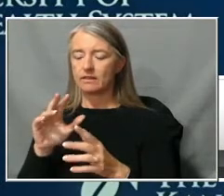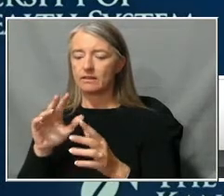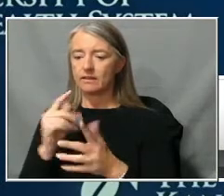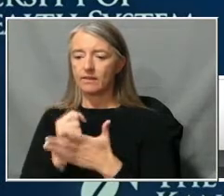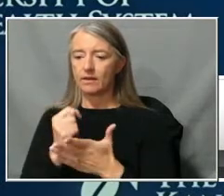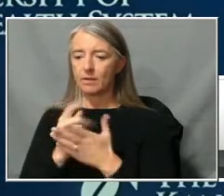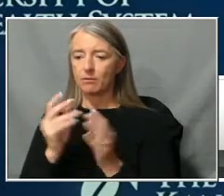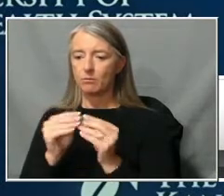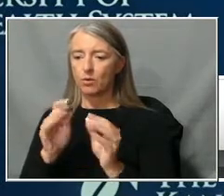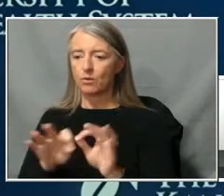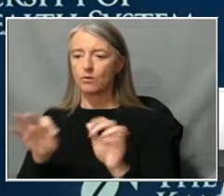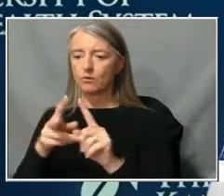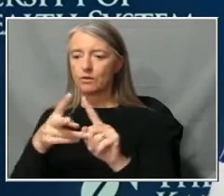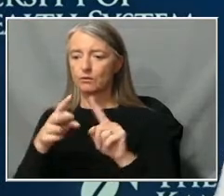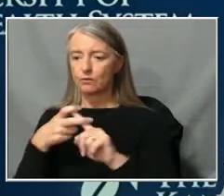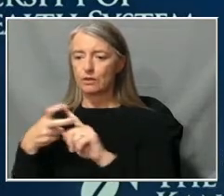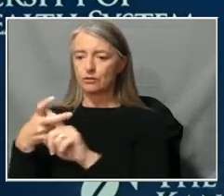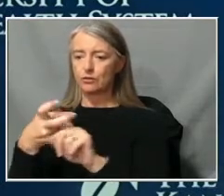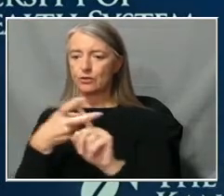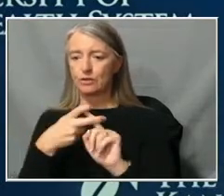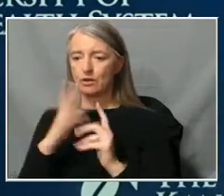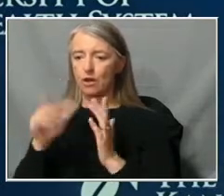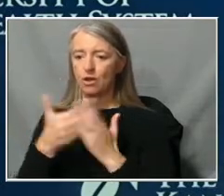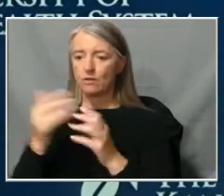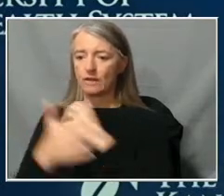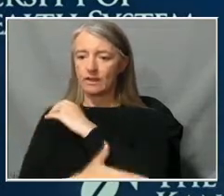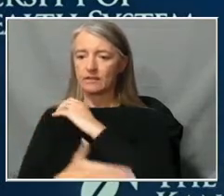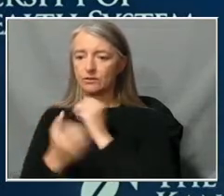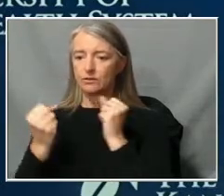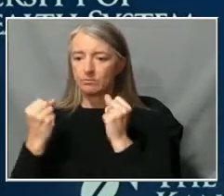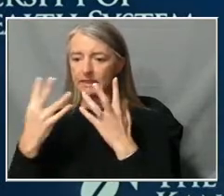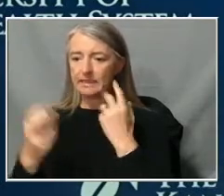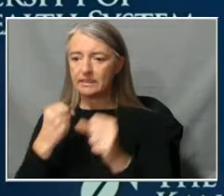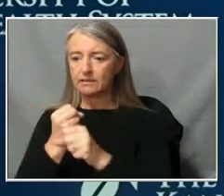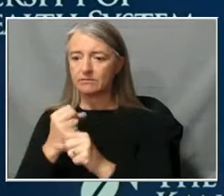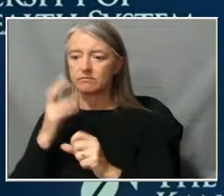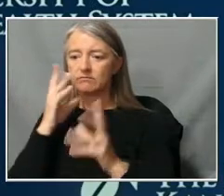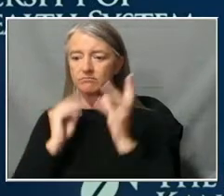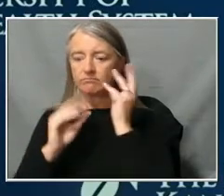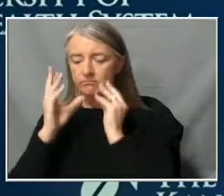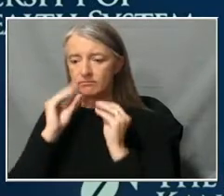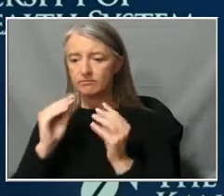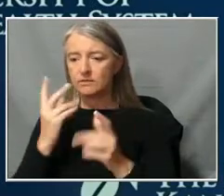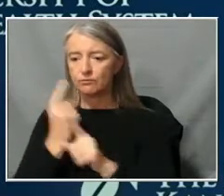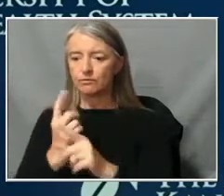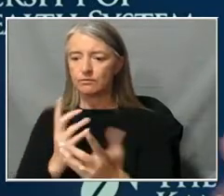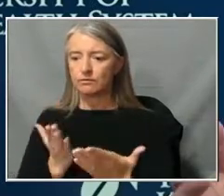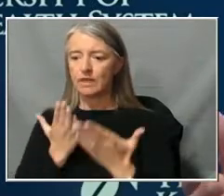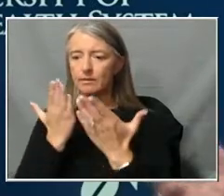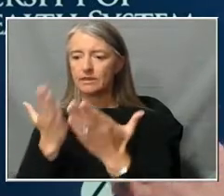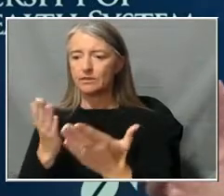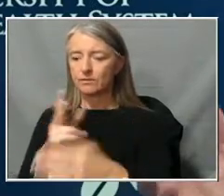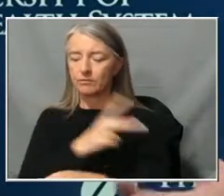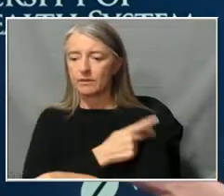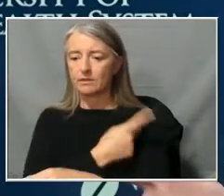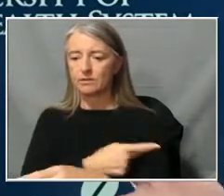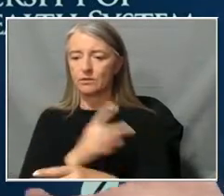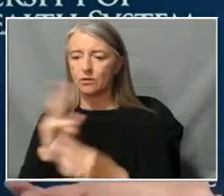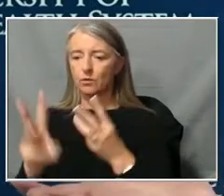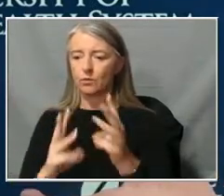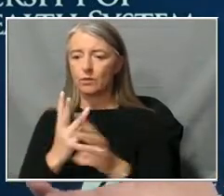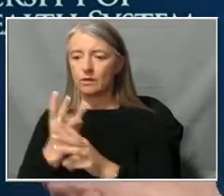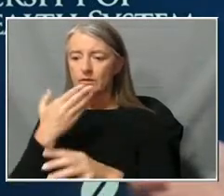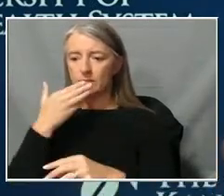recruited from all over the country physicians who've had years of proton experience to make the right recommendation for the patient. We have the world's